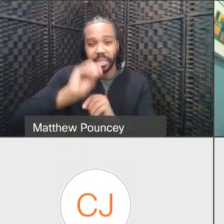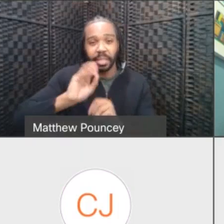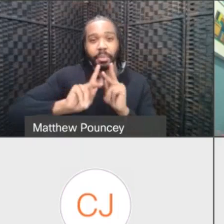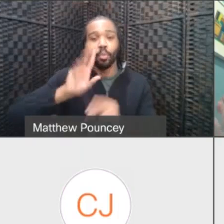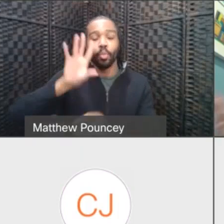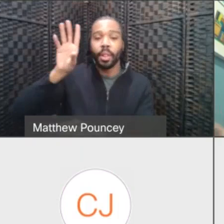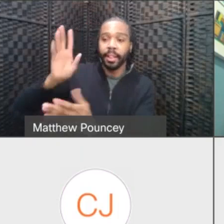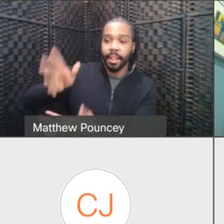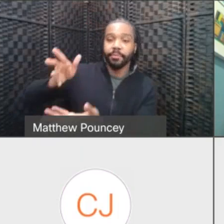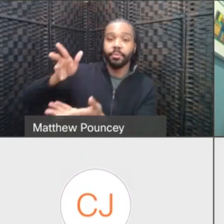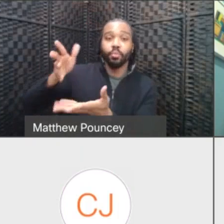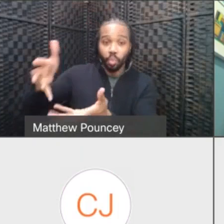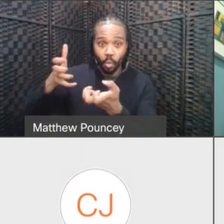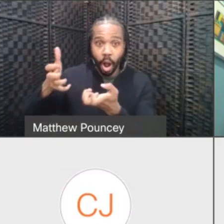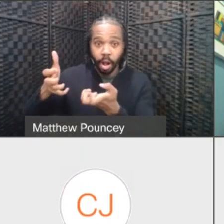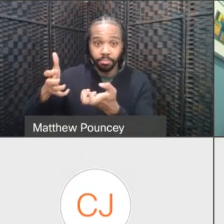to 100, but